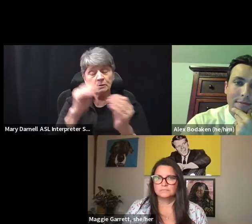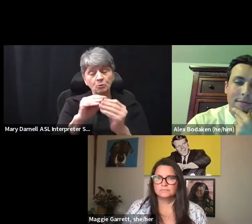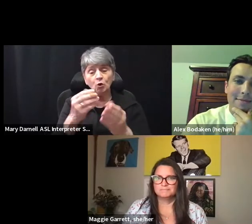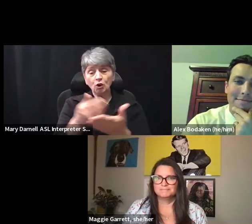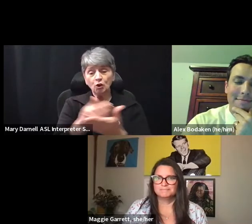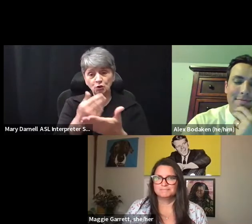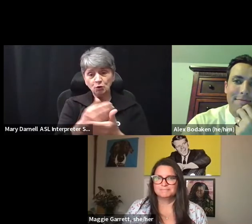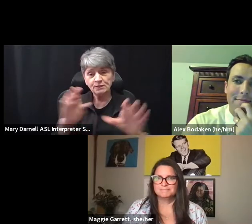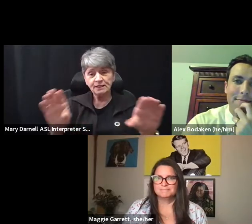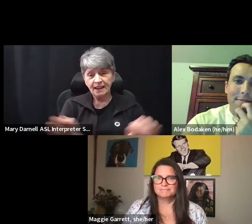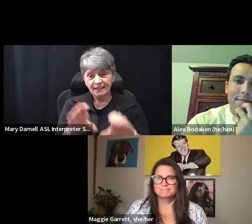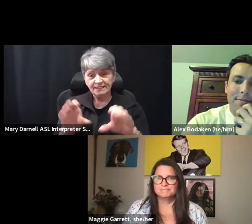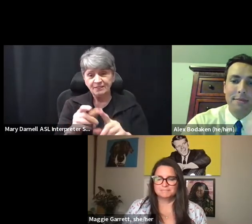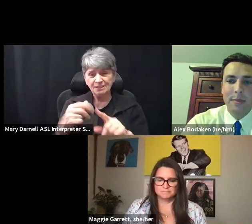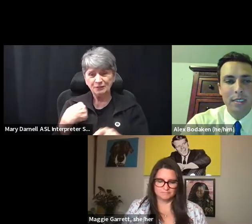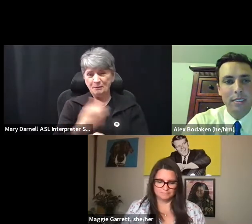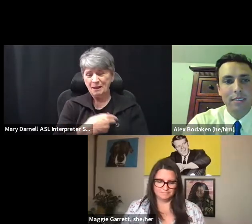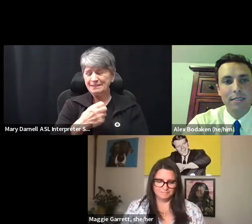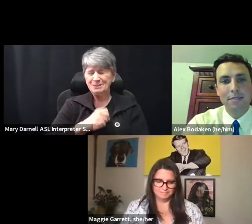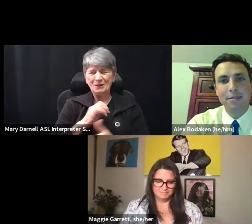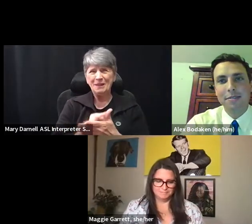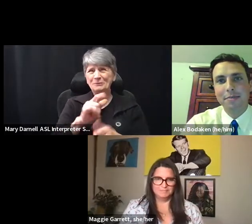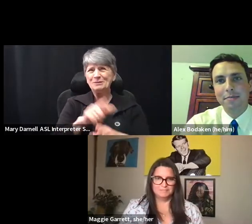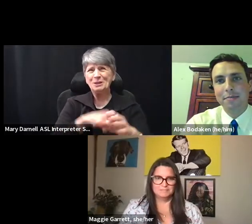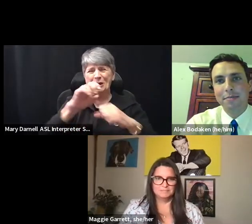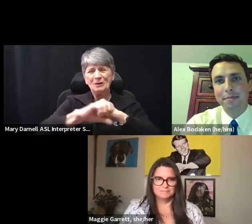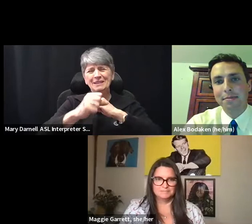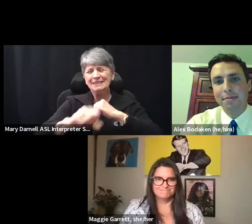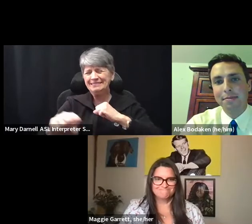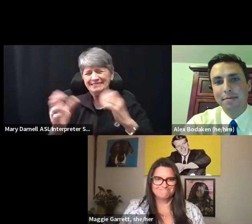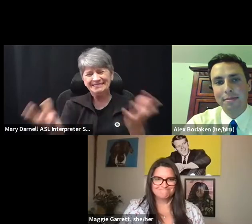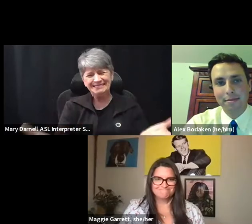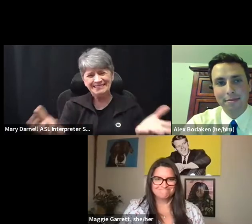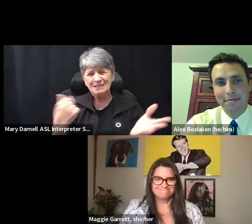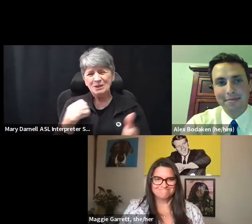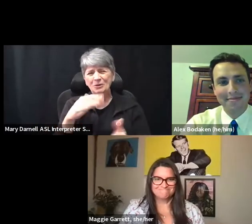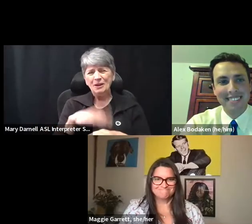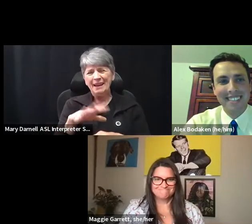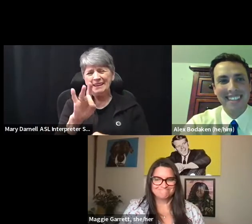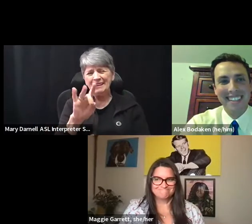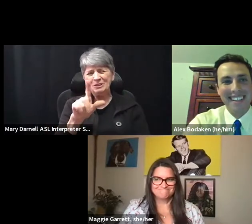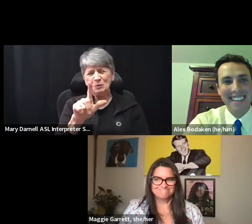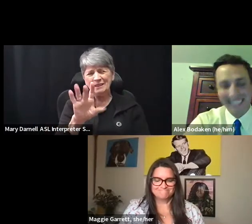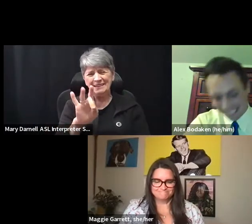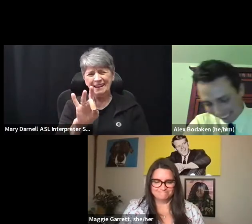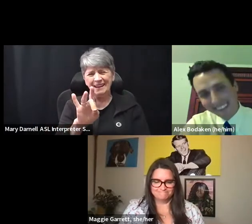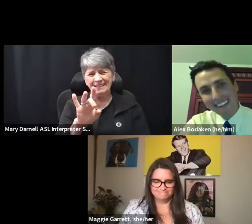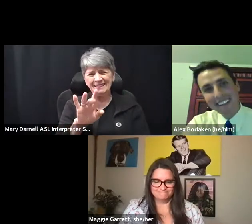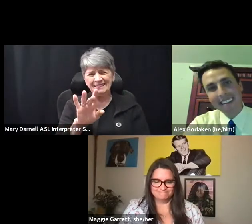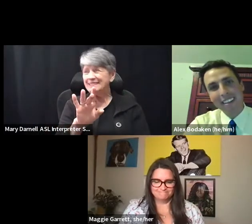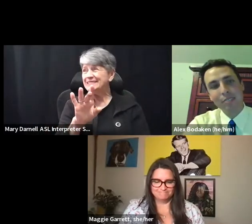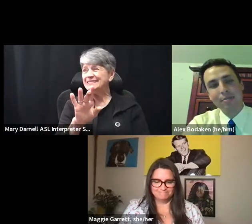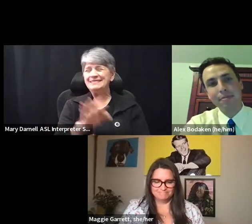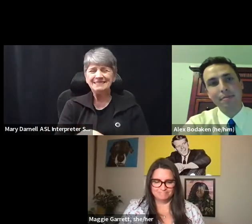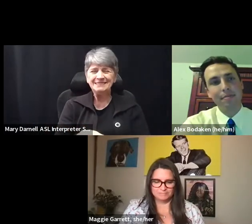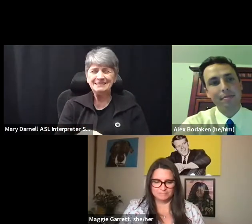front. Sorry, that took a really long time. We're at 8:29, and back to you, Brian. Great. I'm going to turn it